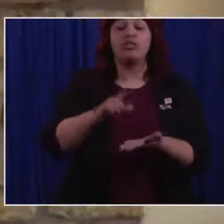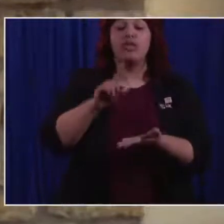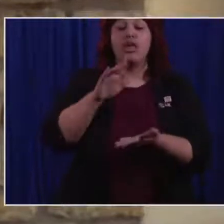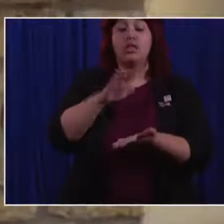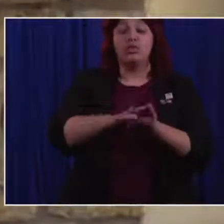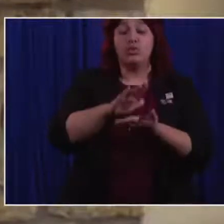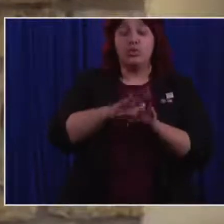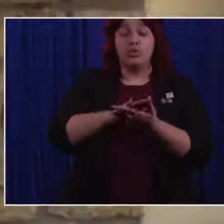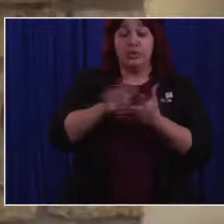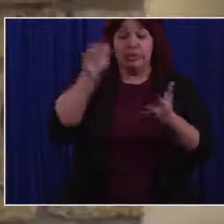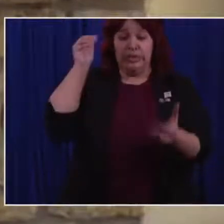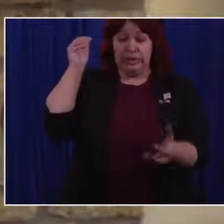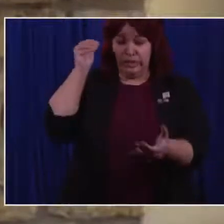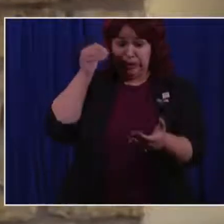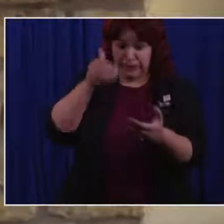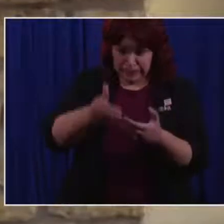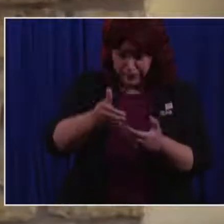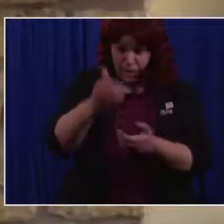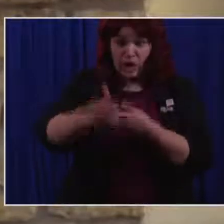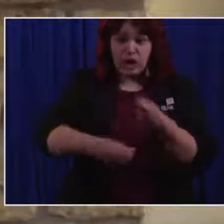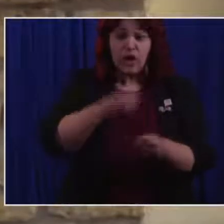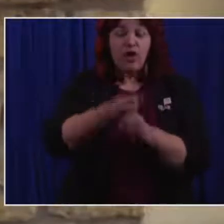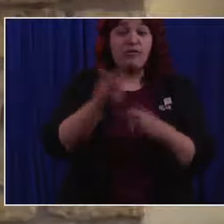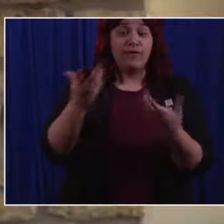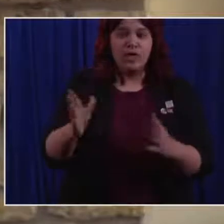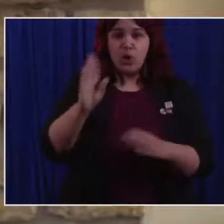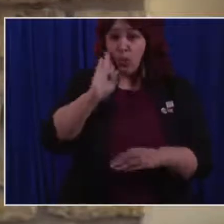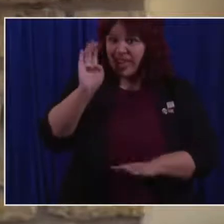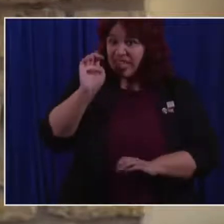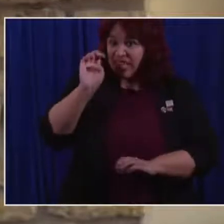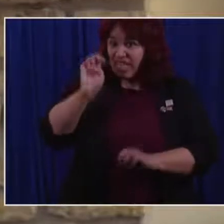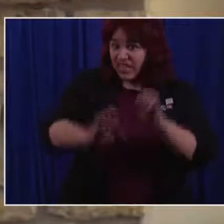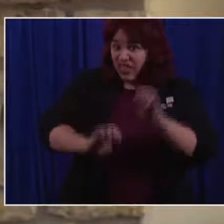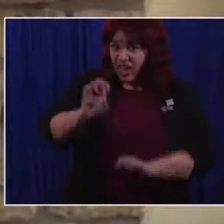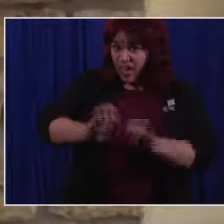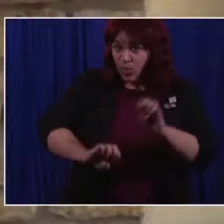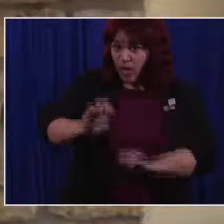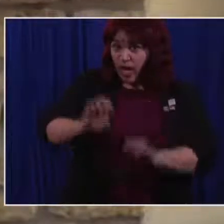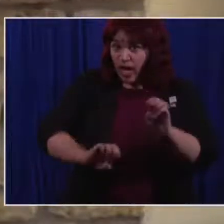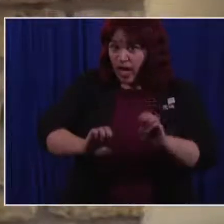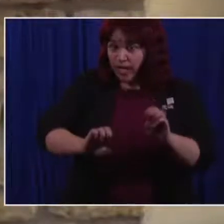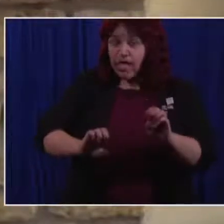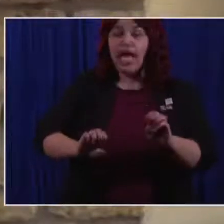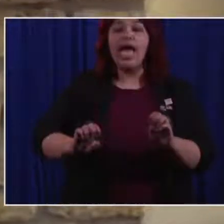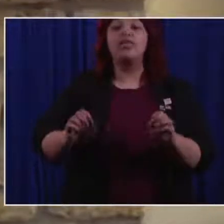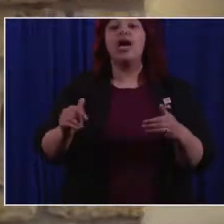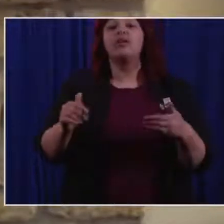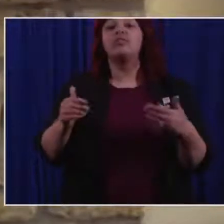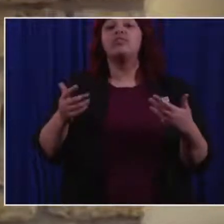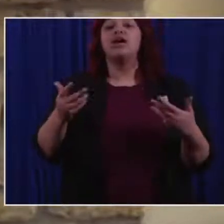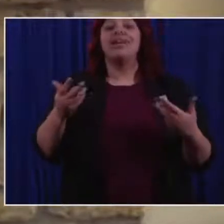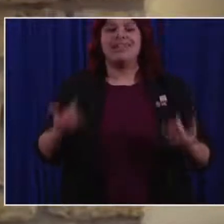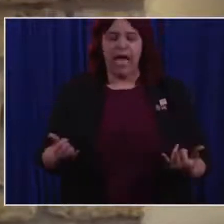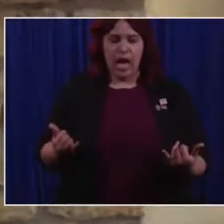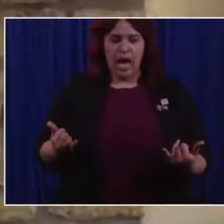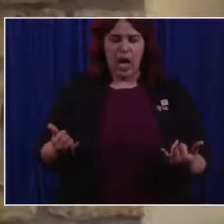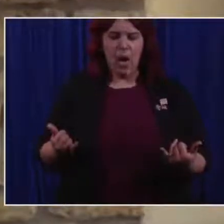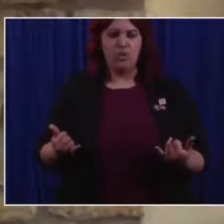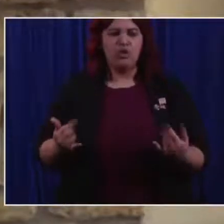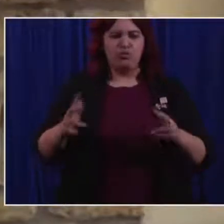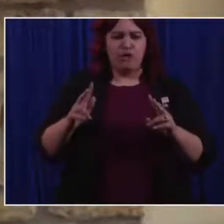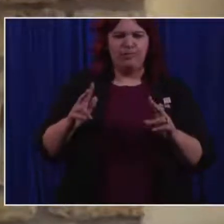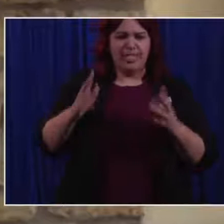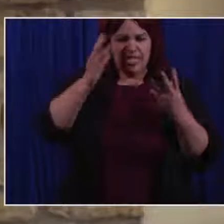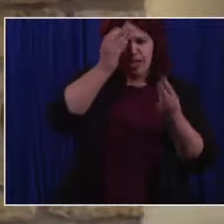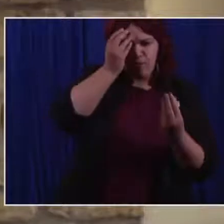the kids, how they compare to the previous years now because of COVID?